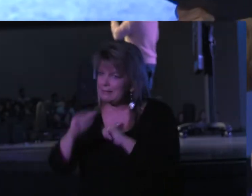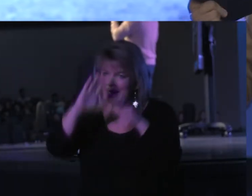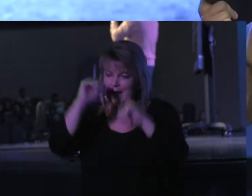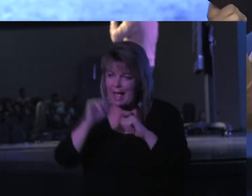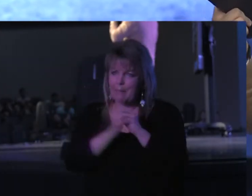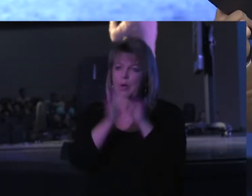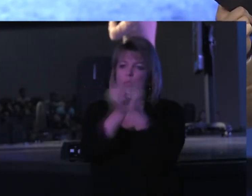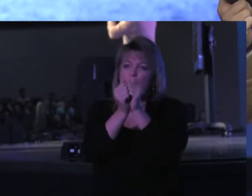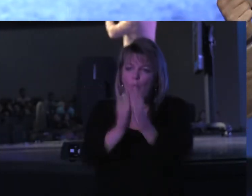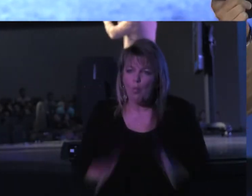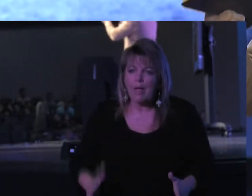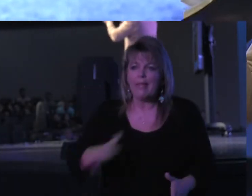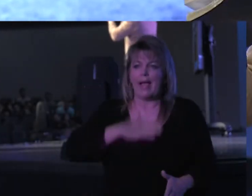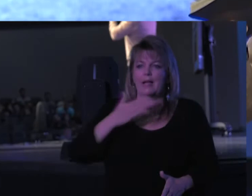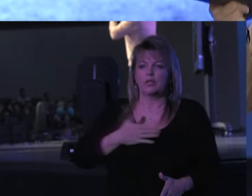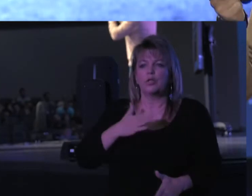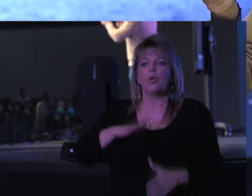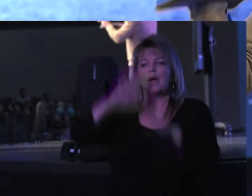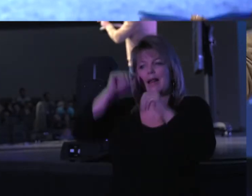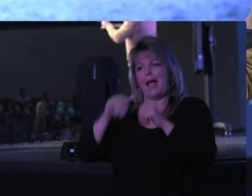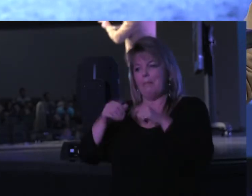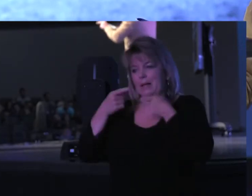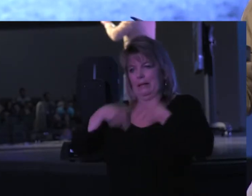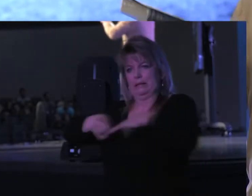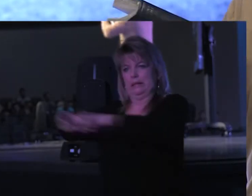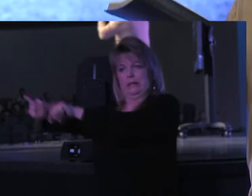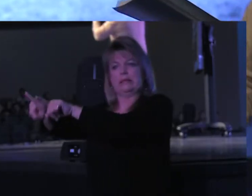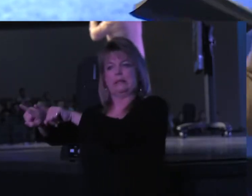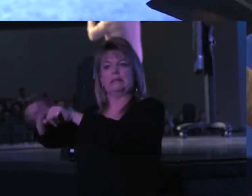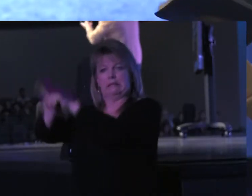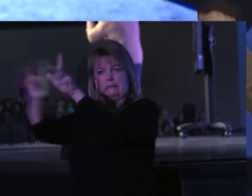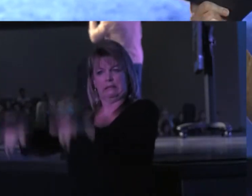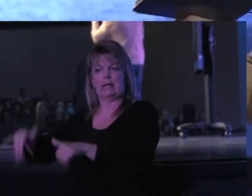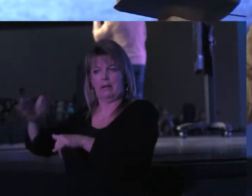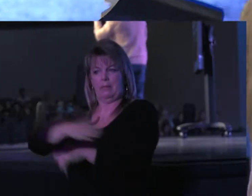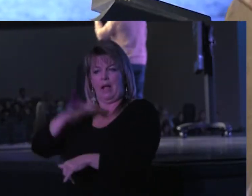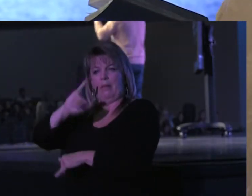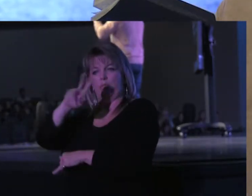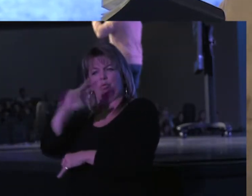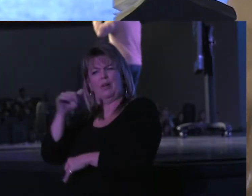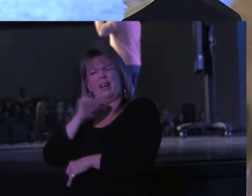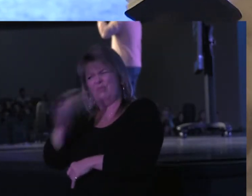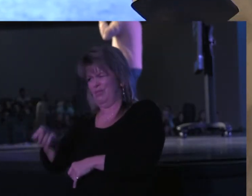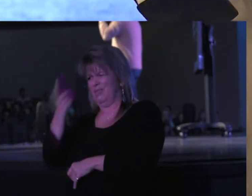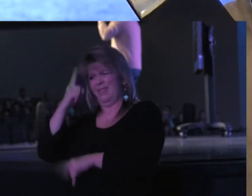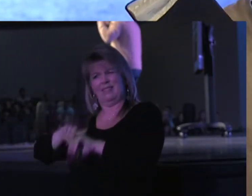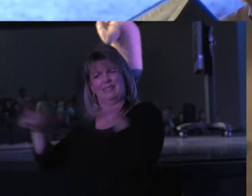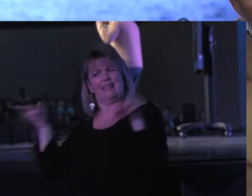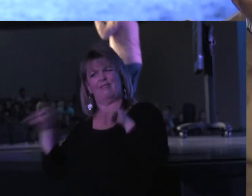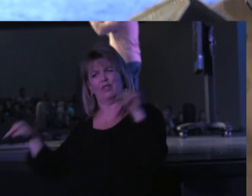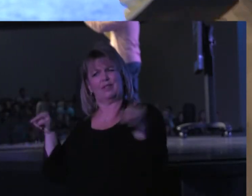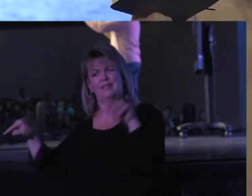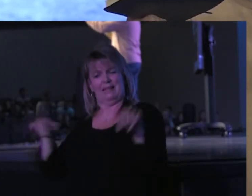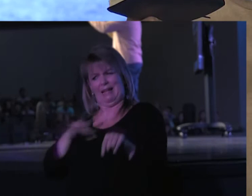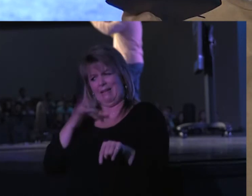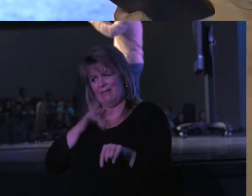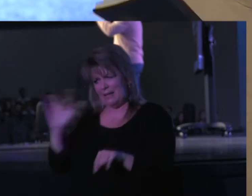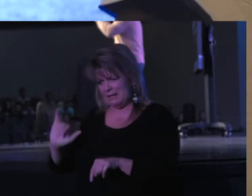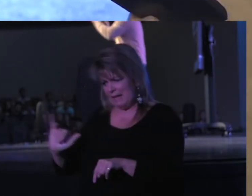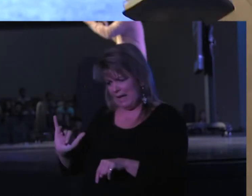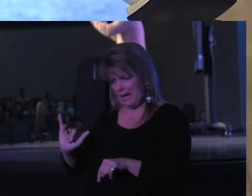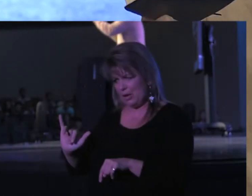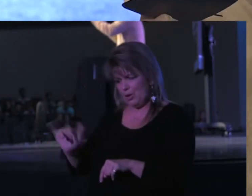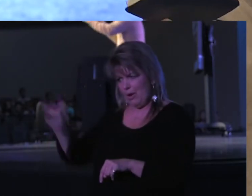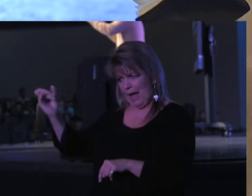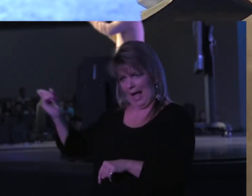joy. It happens beside joy. And you may say, but I don't understand the difference. Pastor, it kind of feels as though